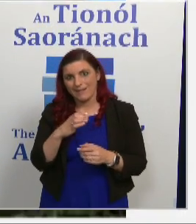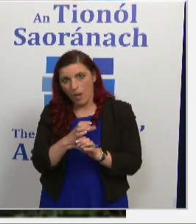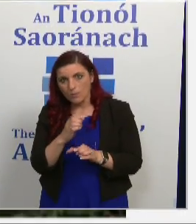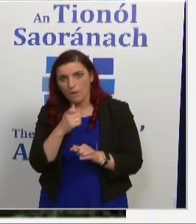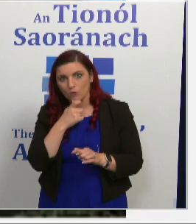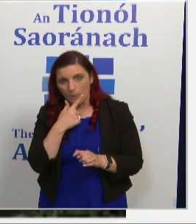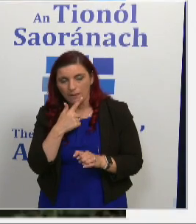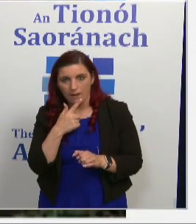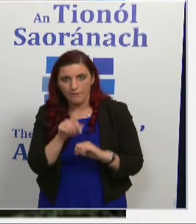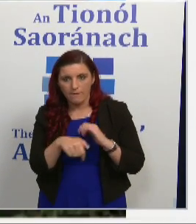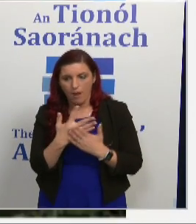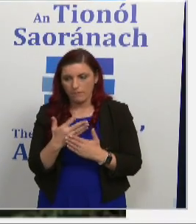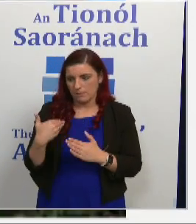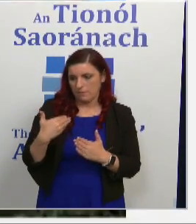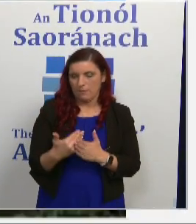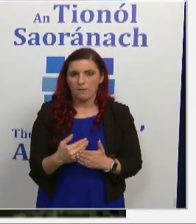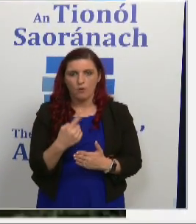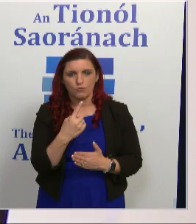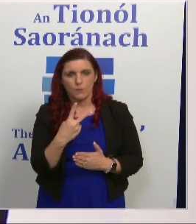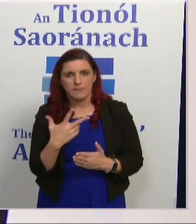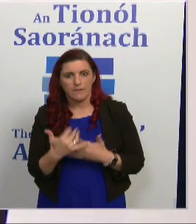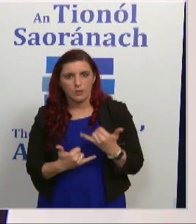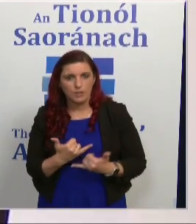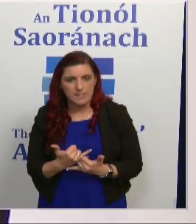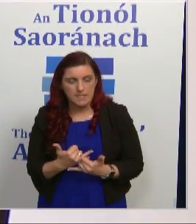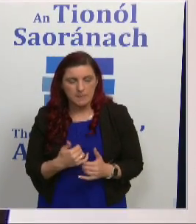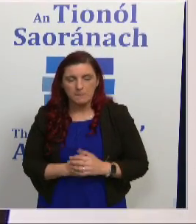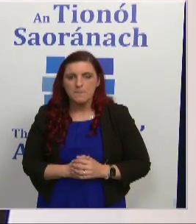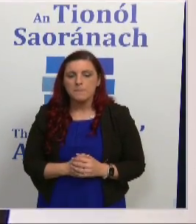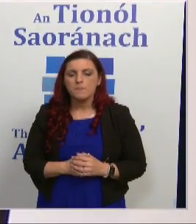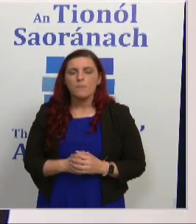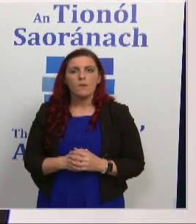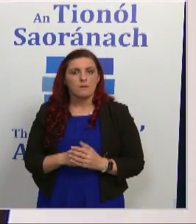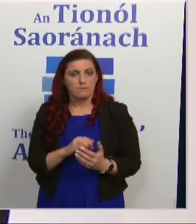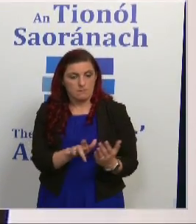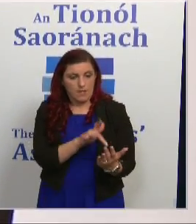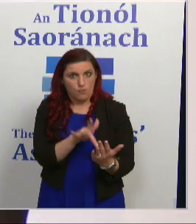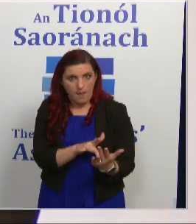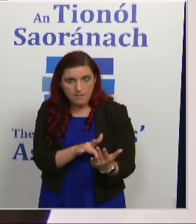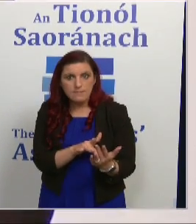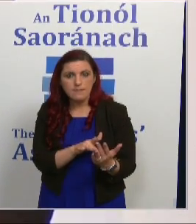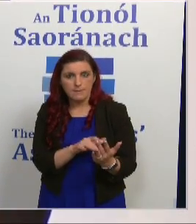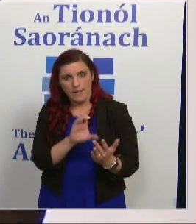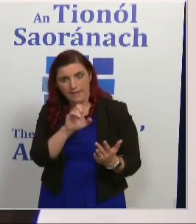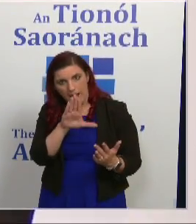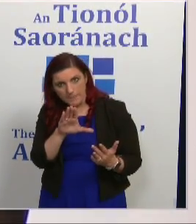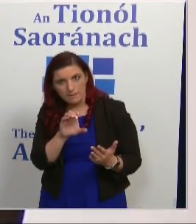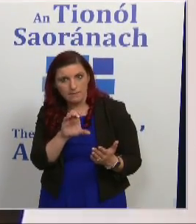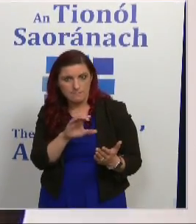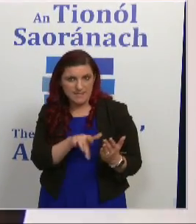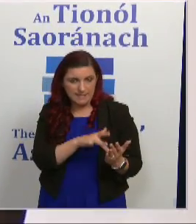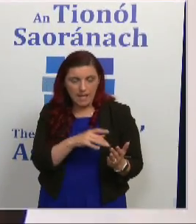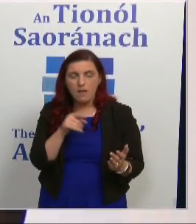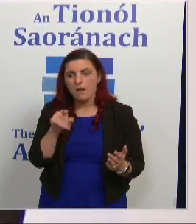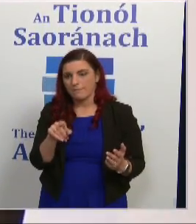particularly over the last 125 years. In addition to being centralised and being a capital city, it speaks to